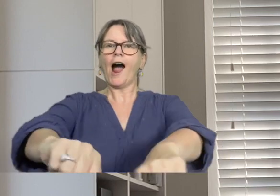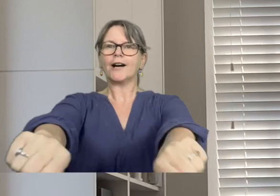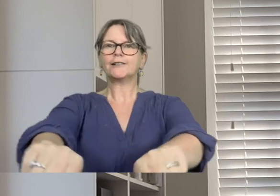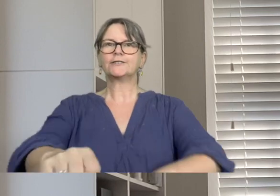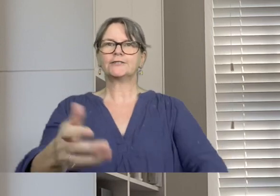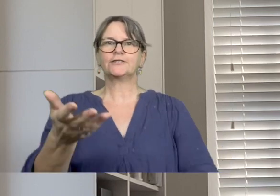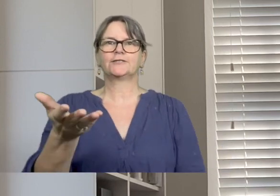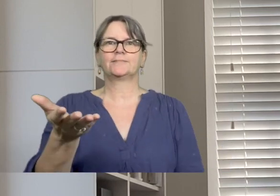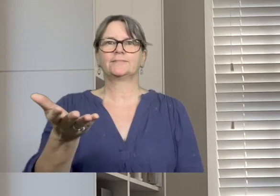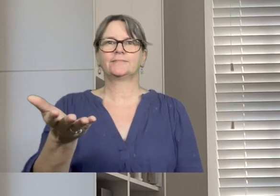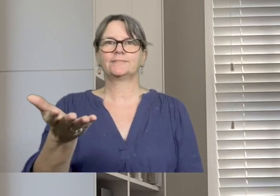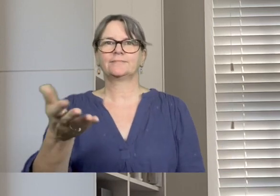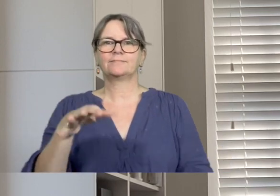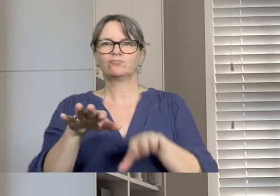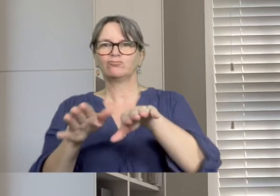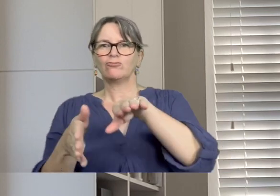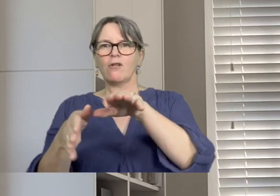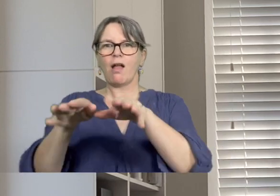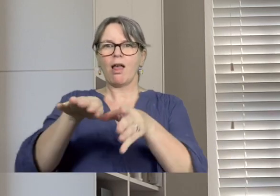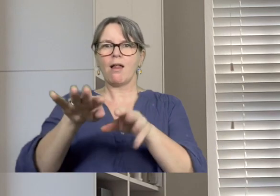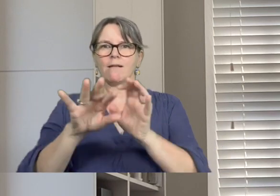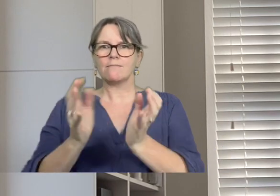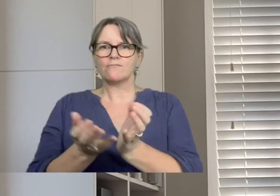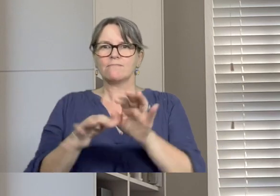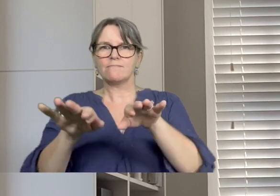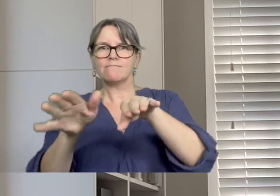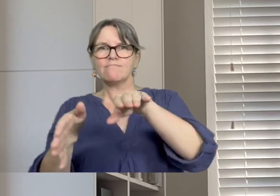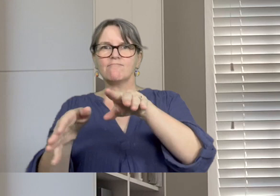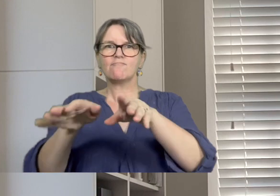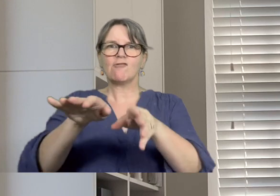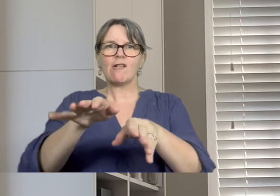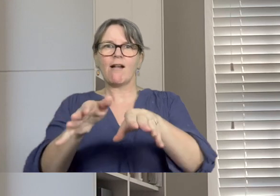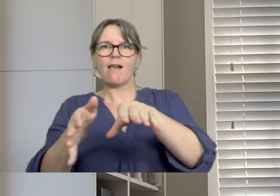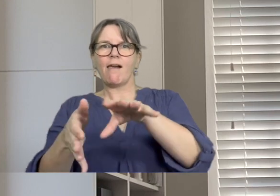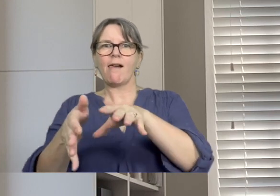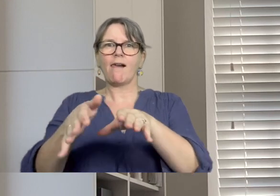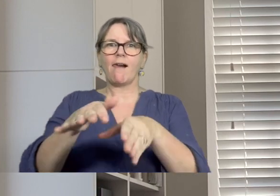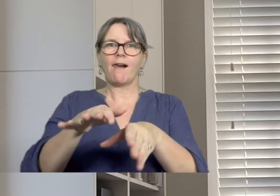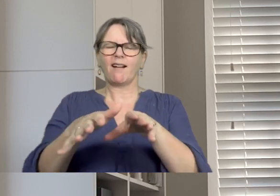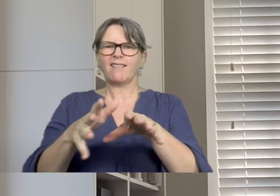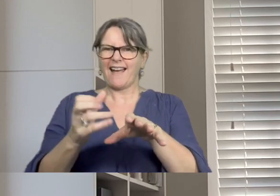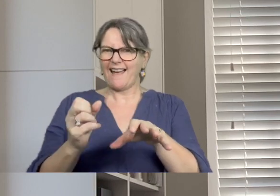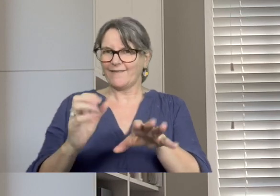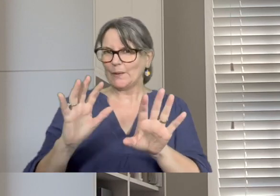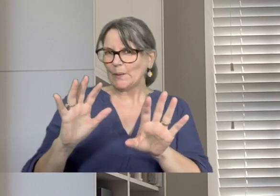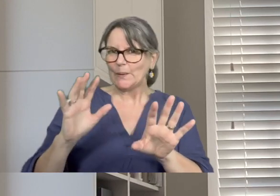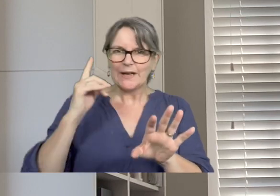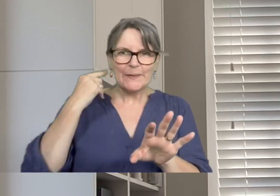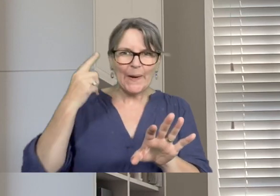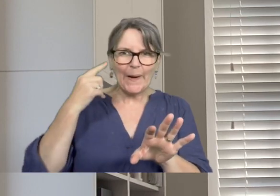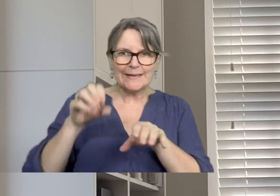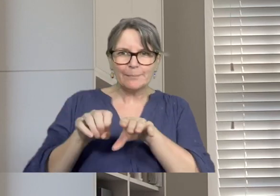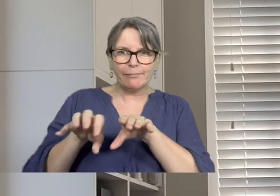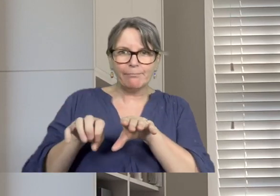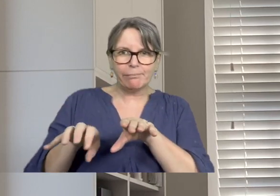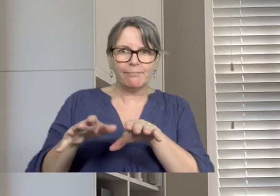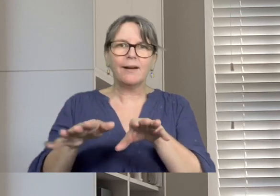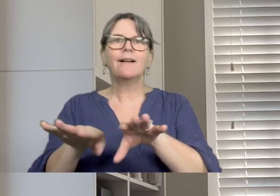can have a little wiggle on that ball, make some interesting noises, and wiggle through here,